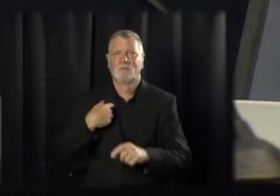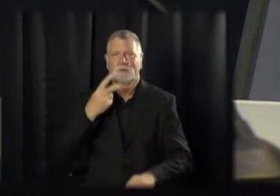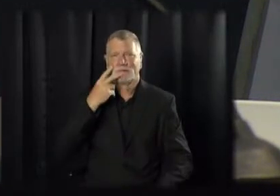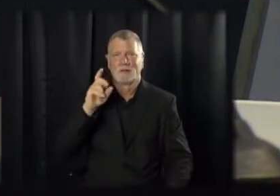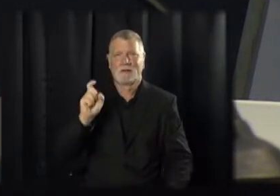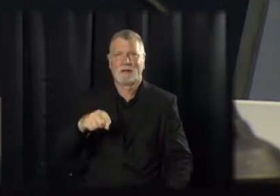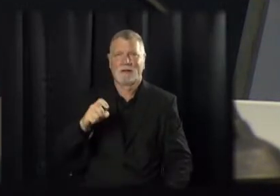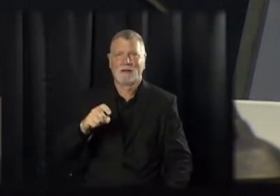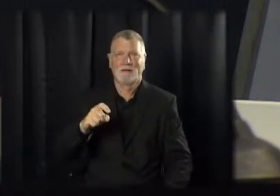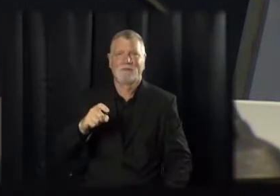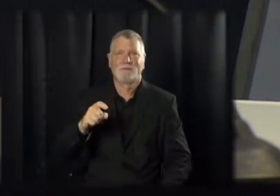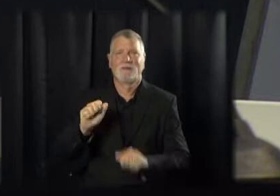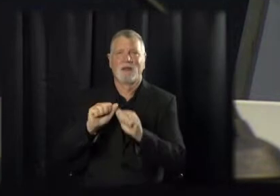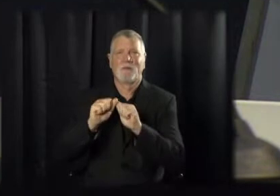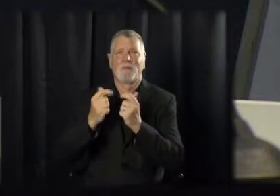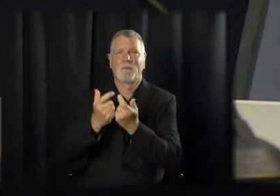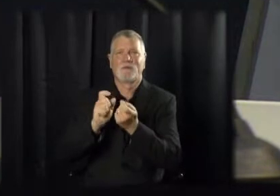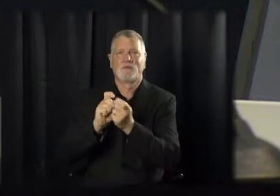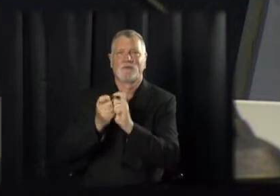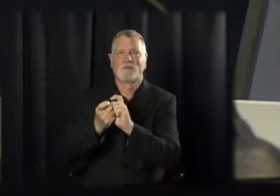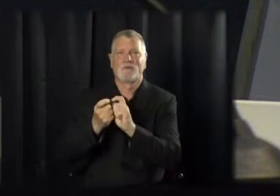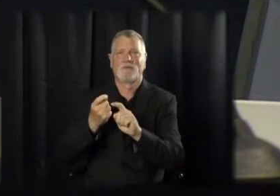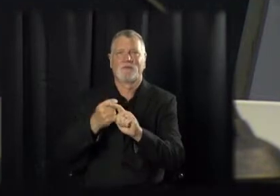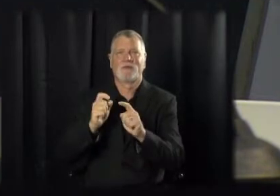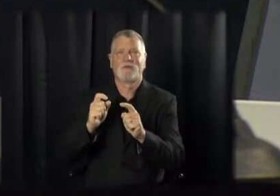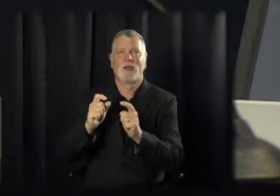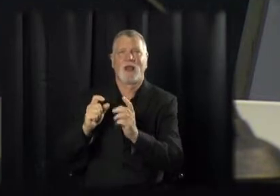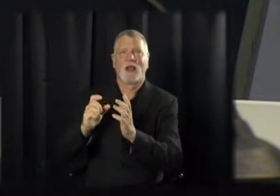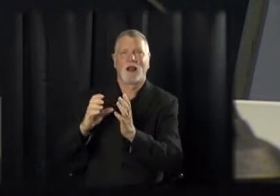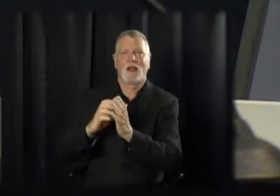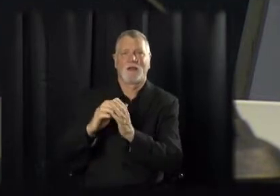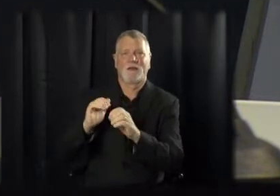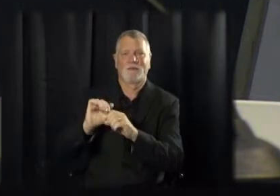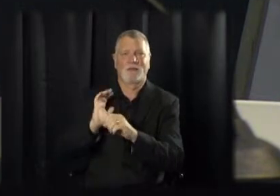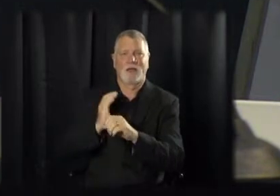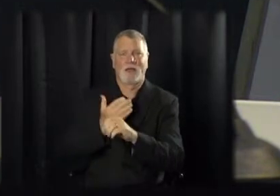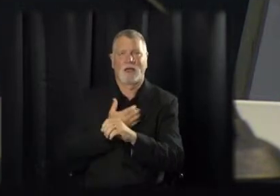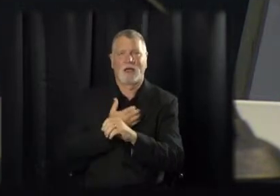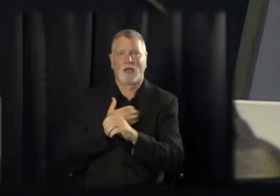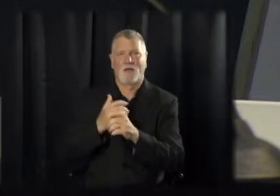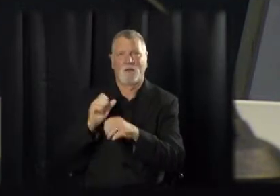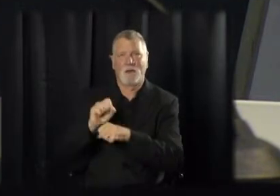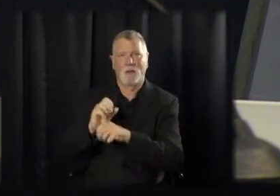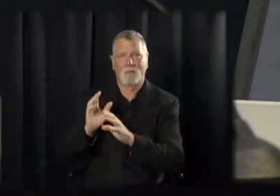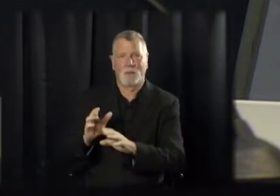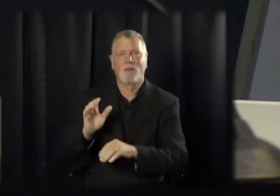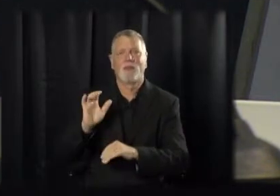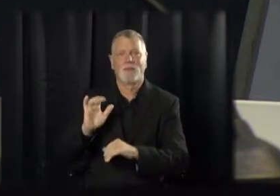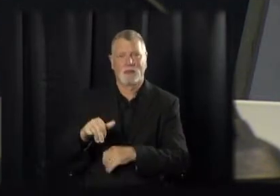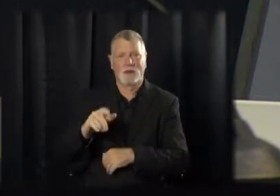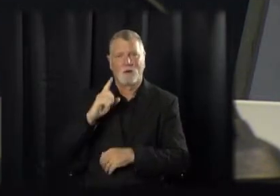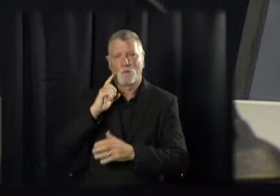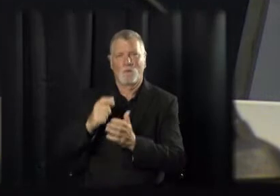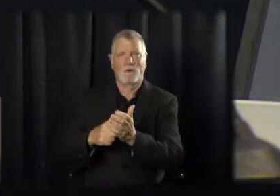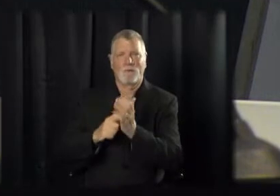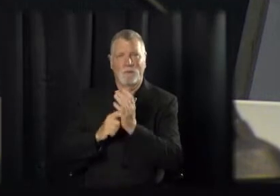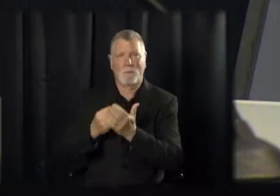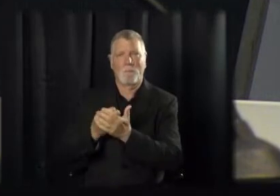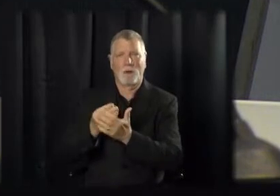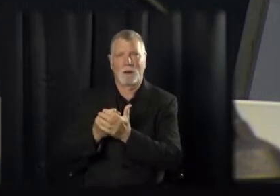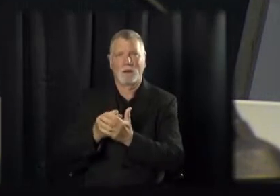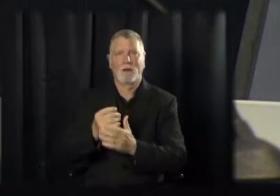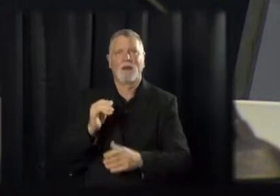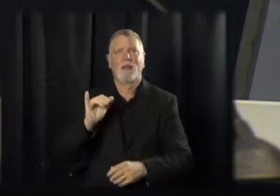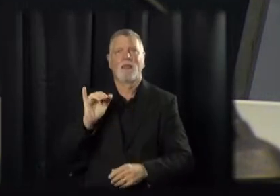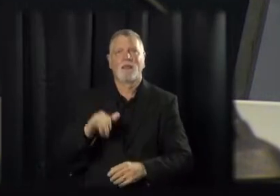need to make the administrative transformation and classification of our employees, okay? That also requires funds.